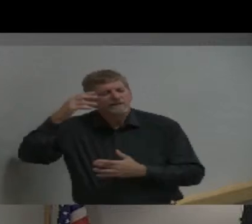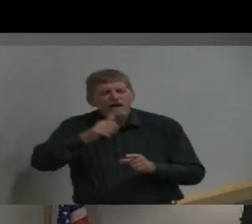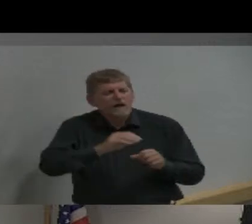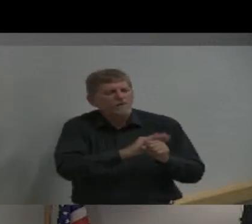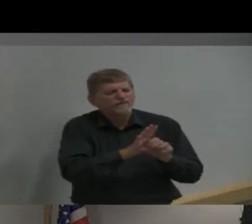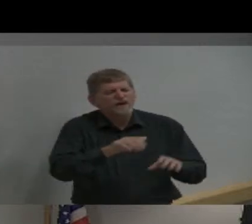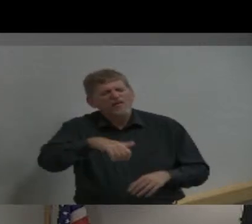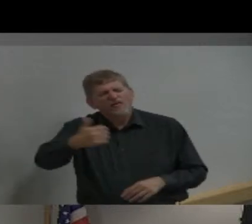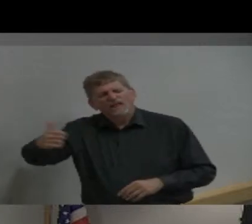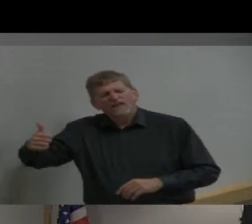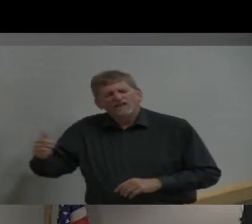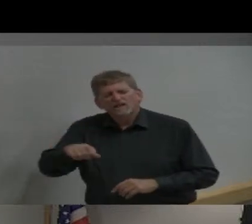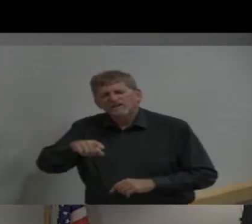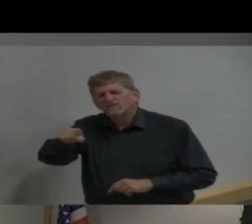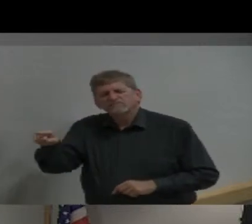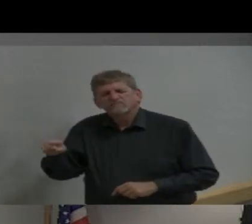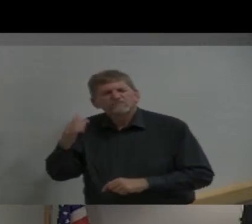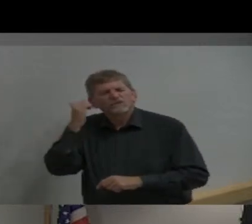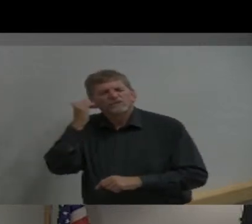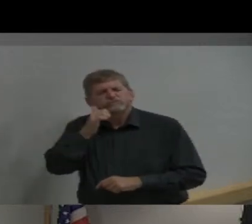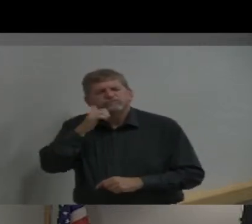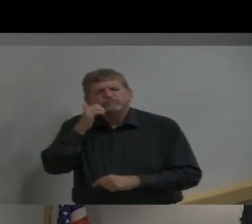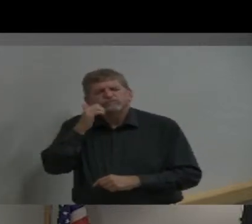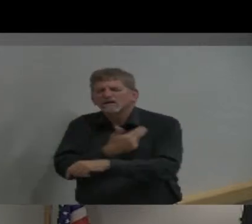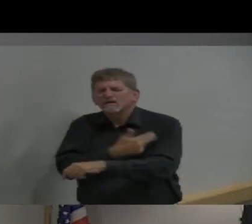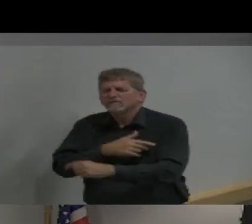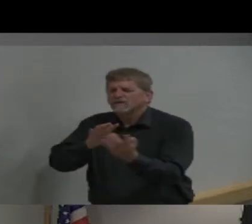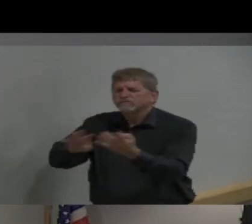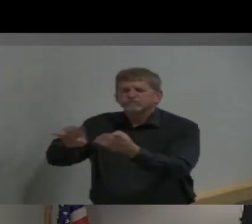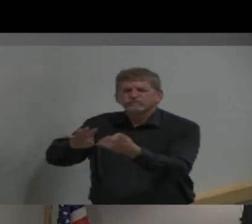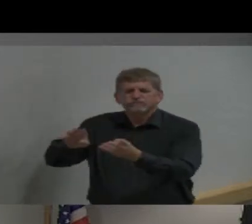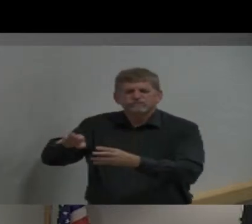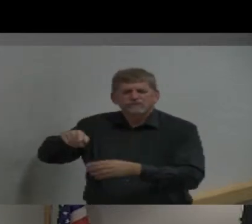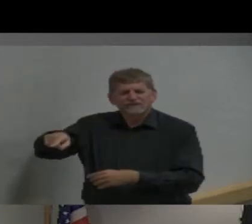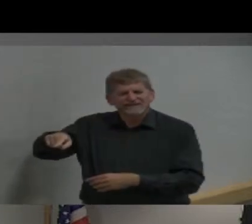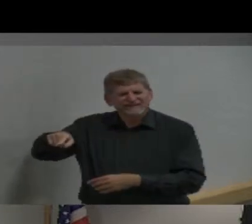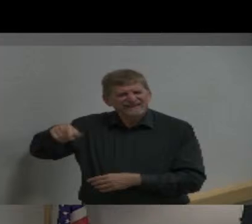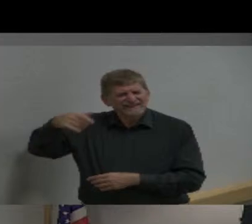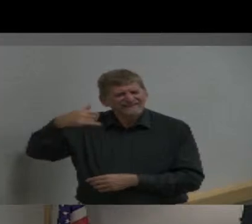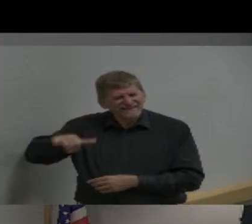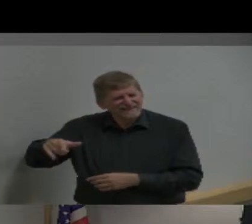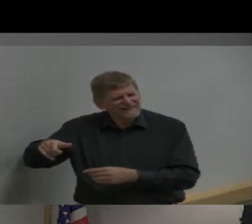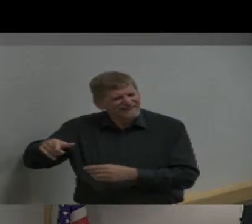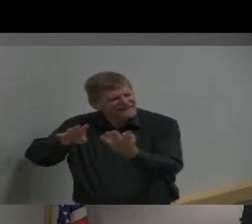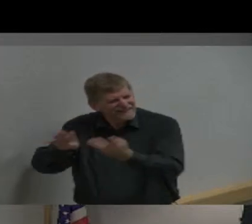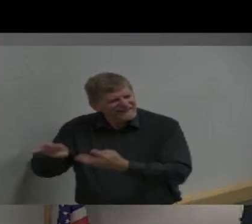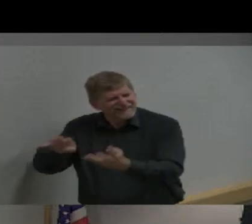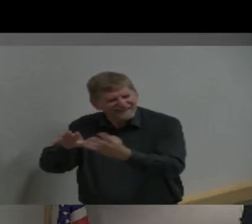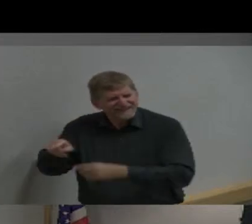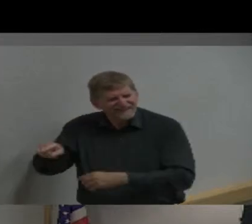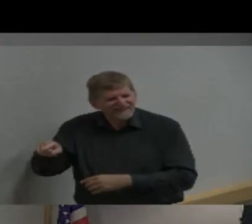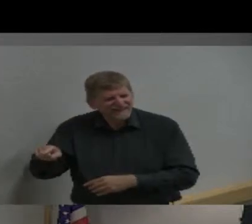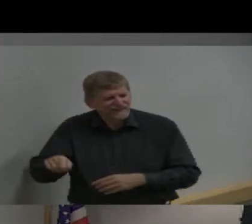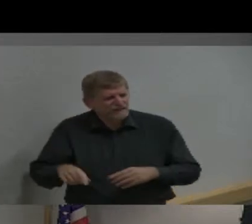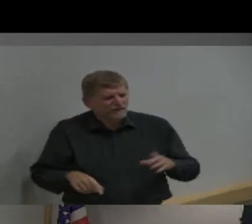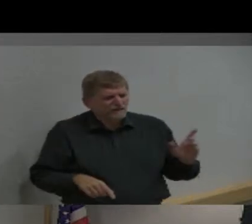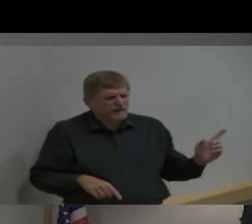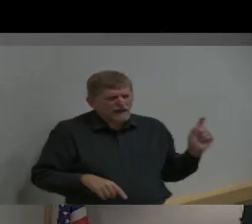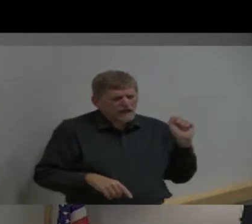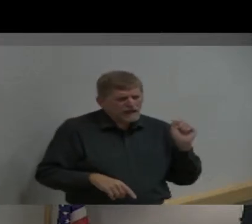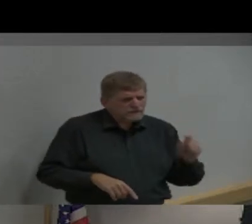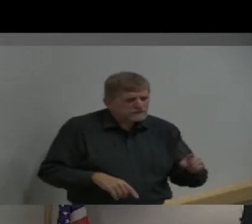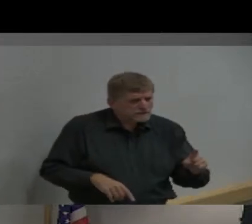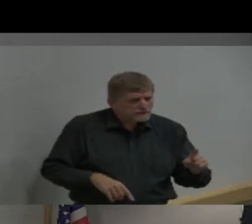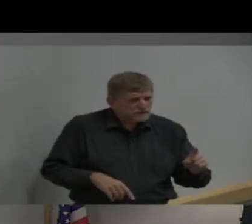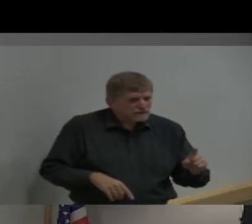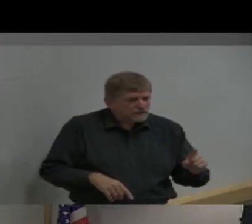that we care for is still happening. So does it make sense to shut down the elective stuff again then? So that's